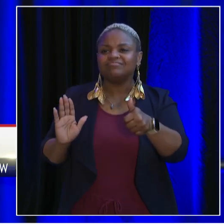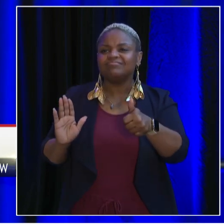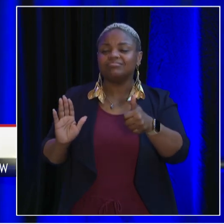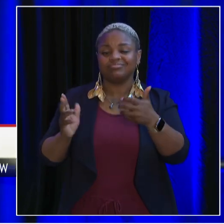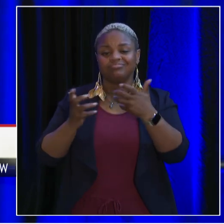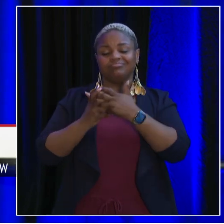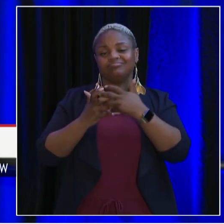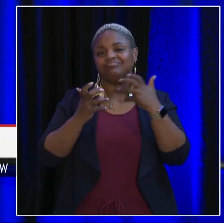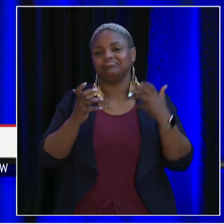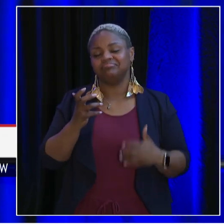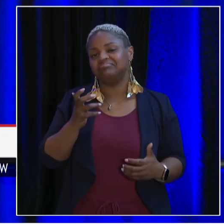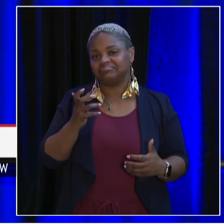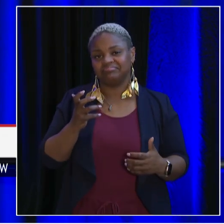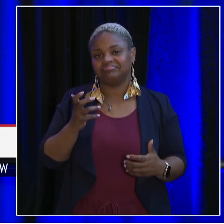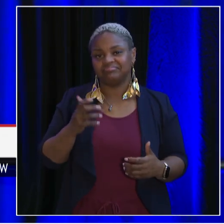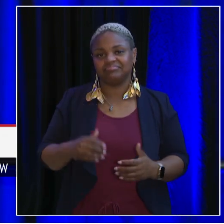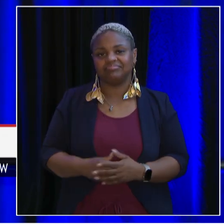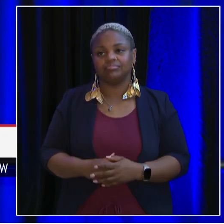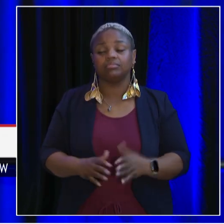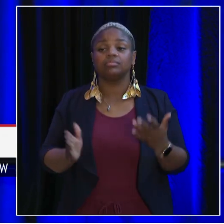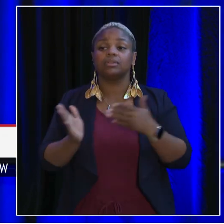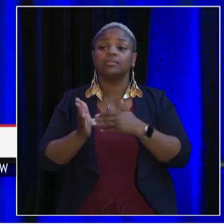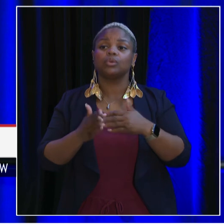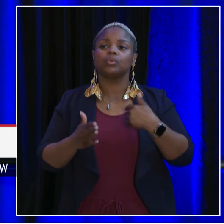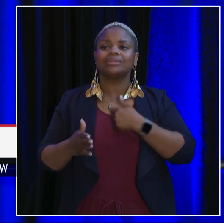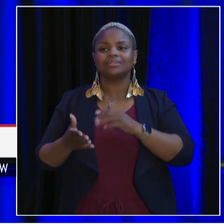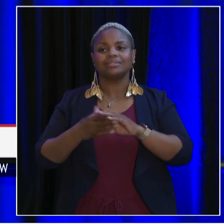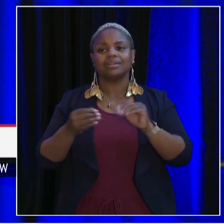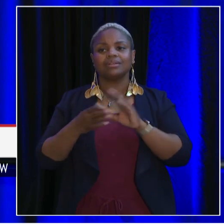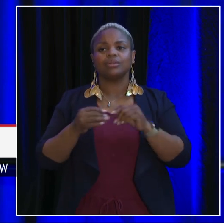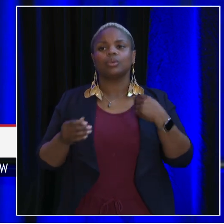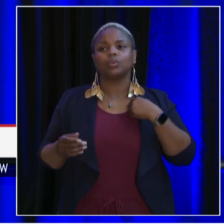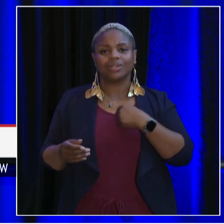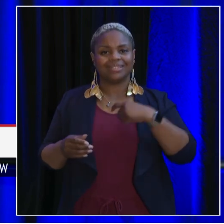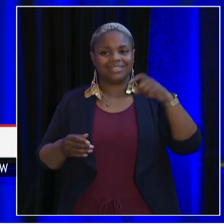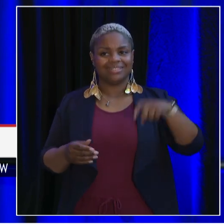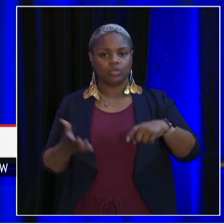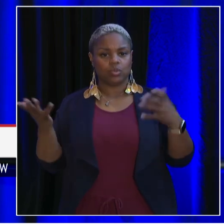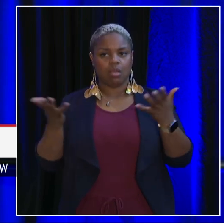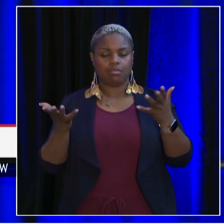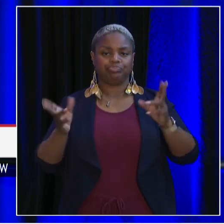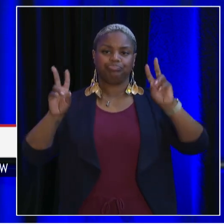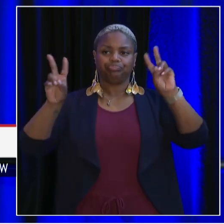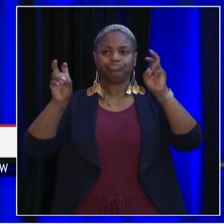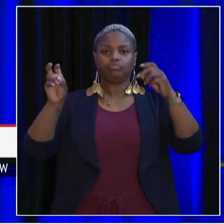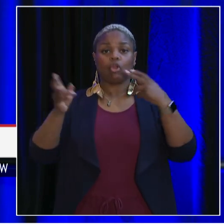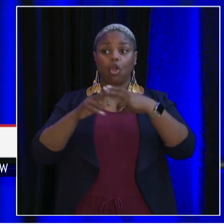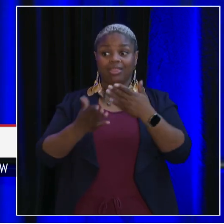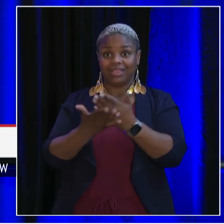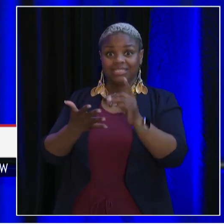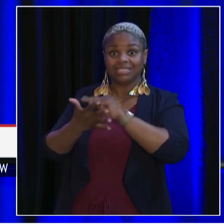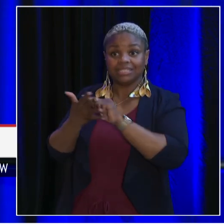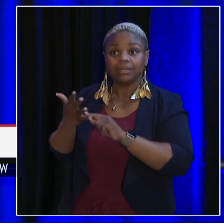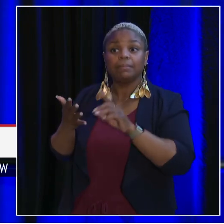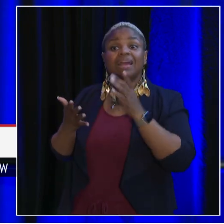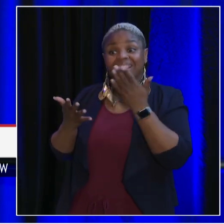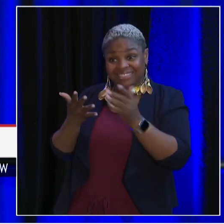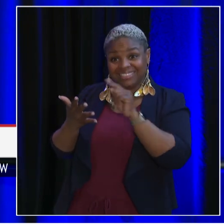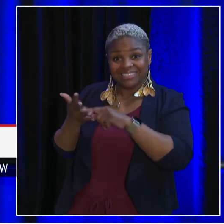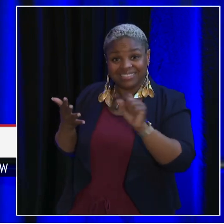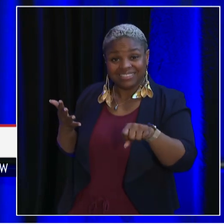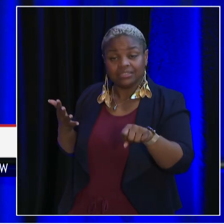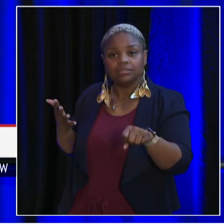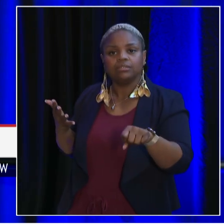this expression. We sometimes say, you need to call a thing a thing. So I'm going to do that now. With